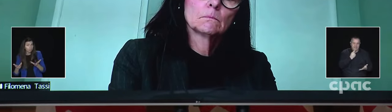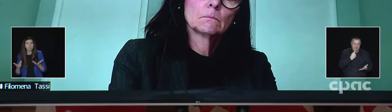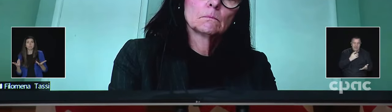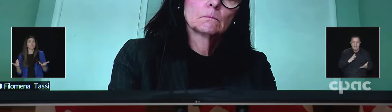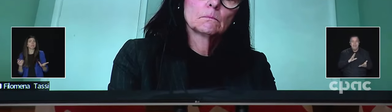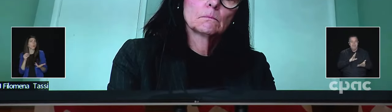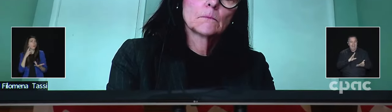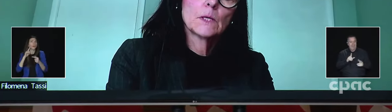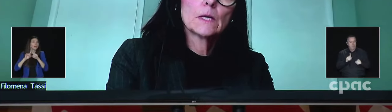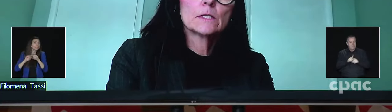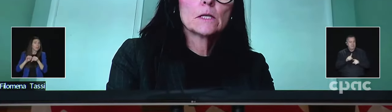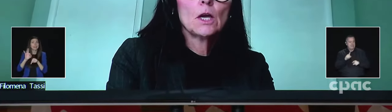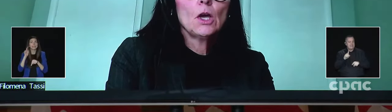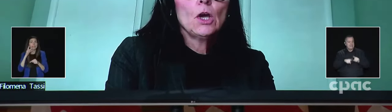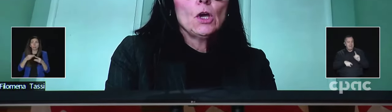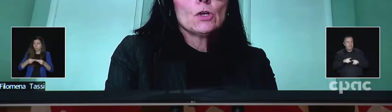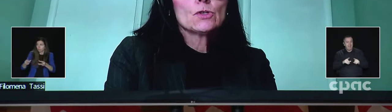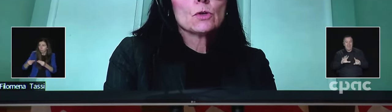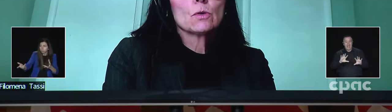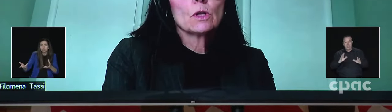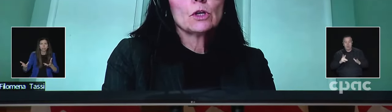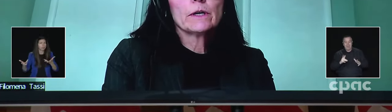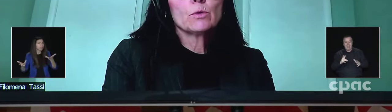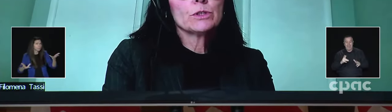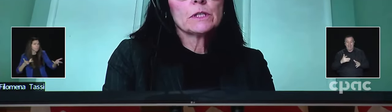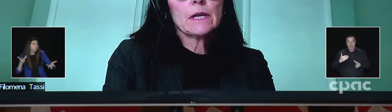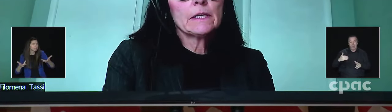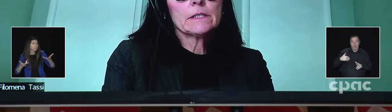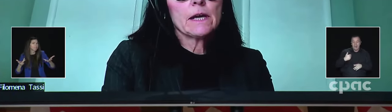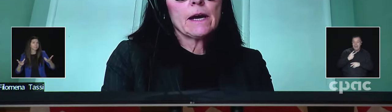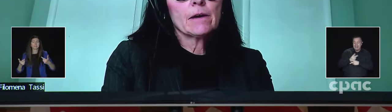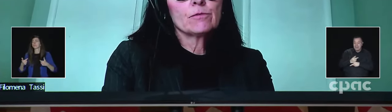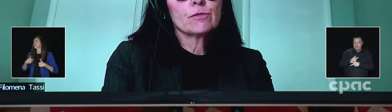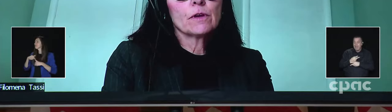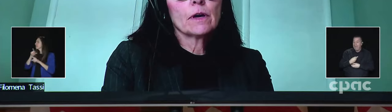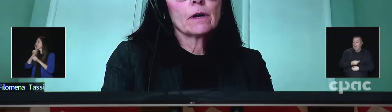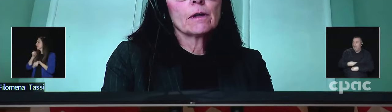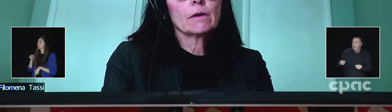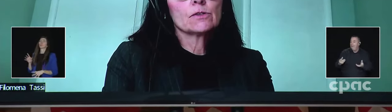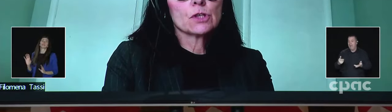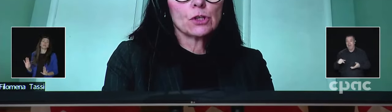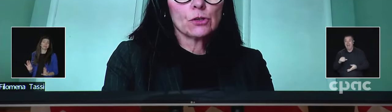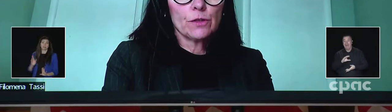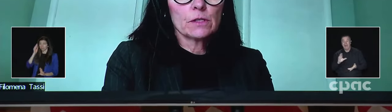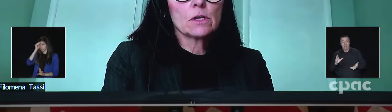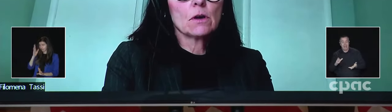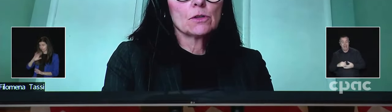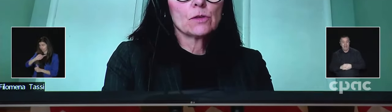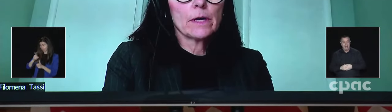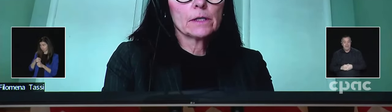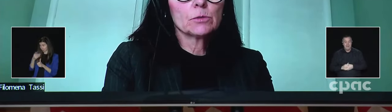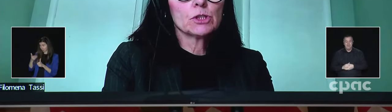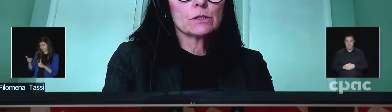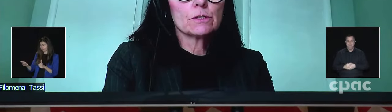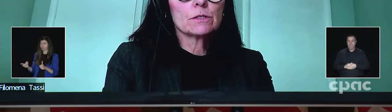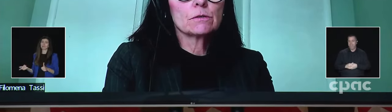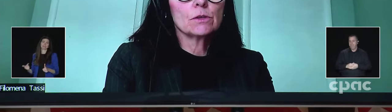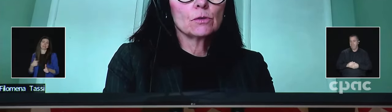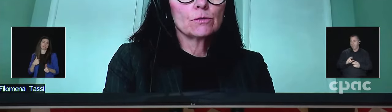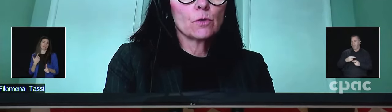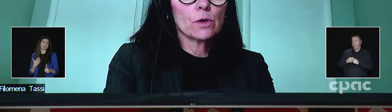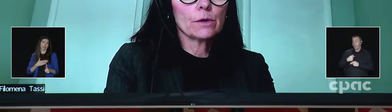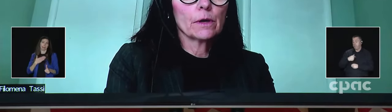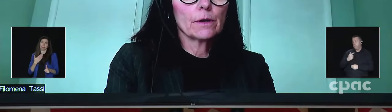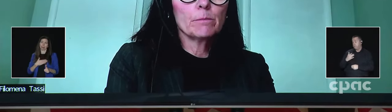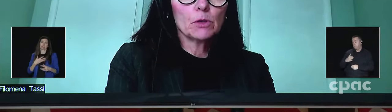in? Yes. So, look, we're delighted to have secured this contract, which is, you